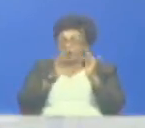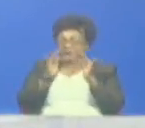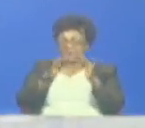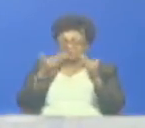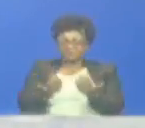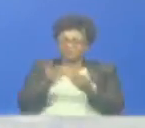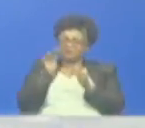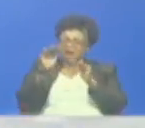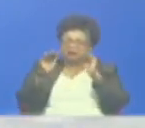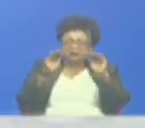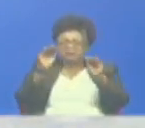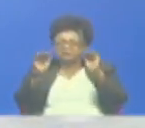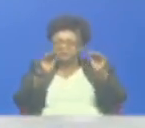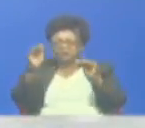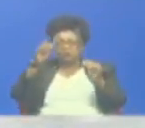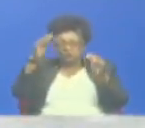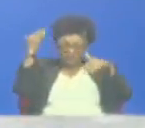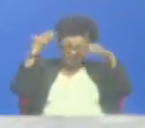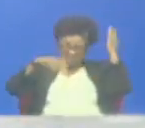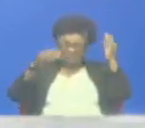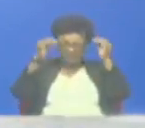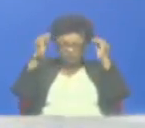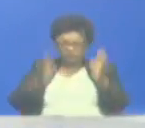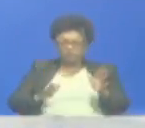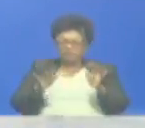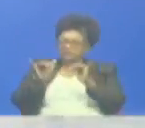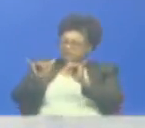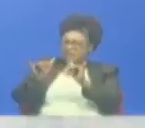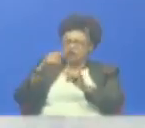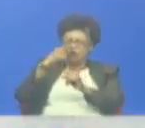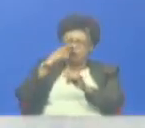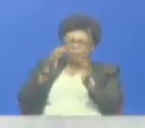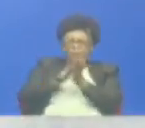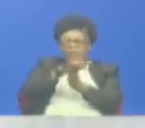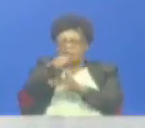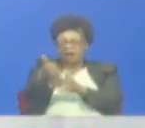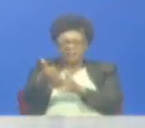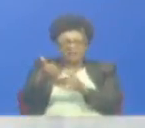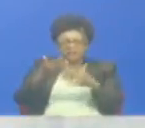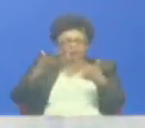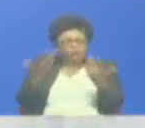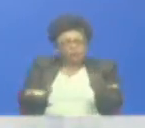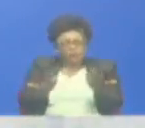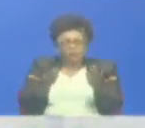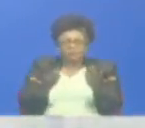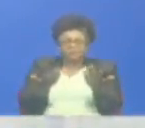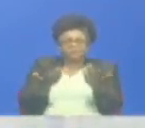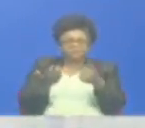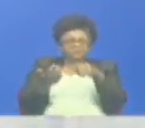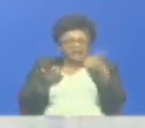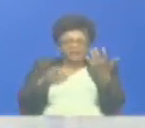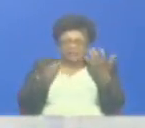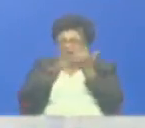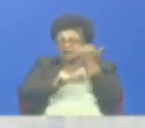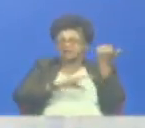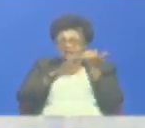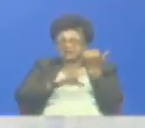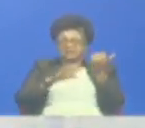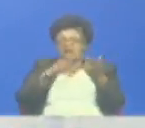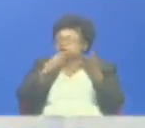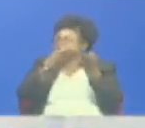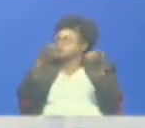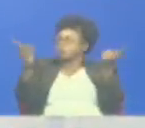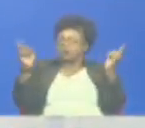asking whether they were staying at home with other learners from primary and secondary schools, while their counterparts from other countries across the world